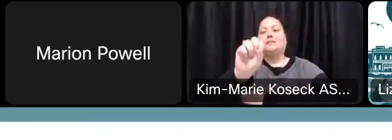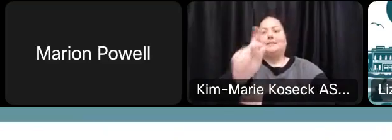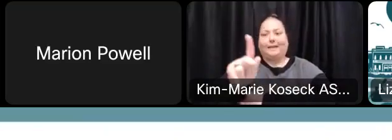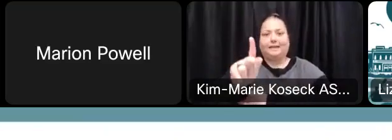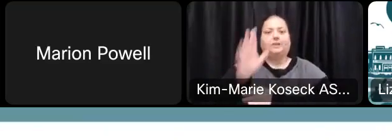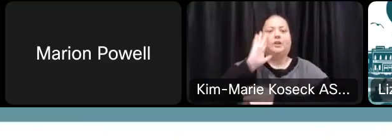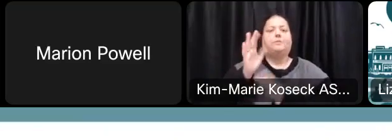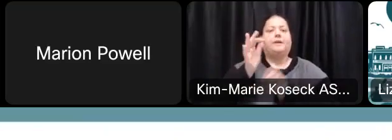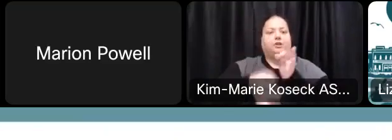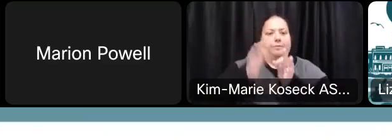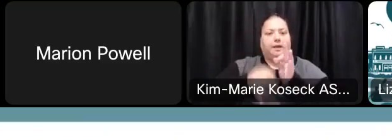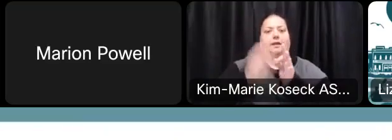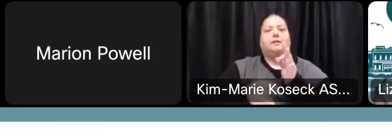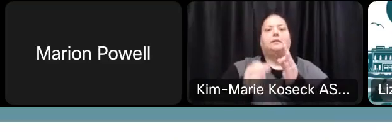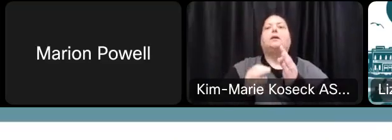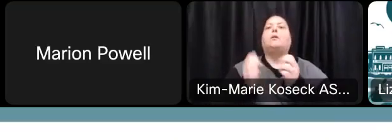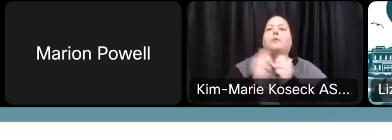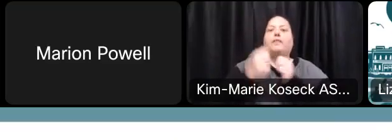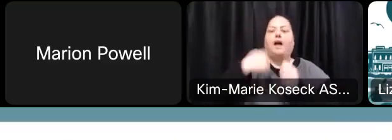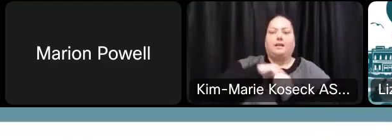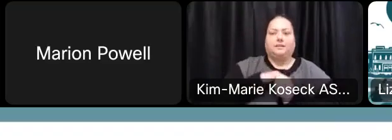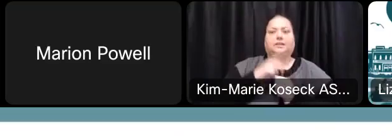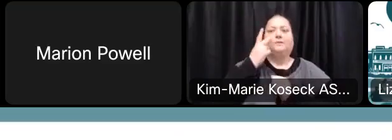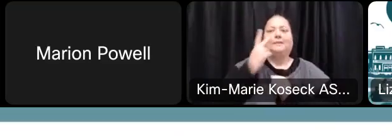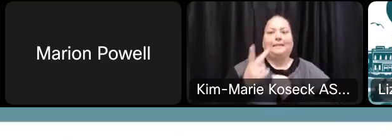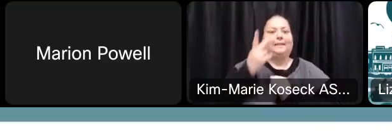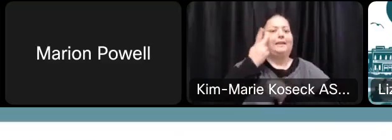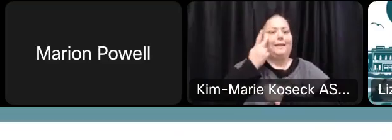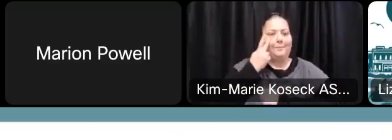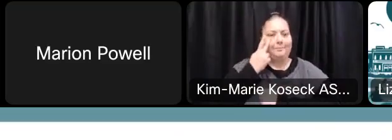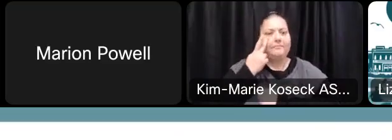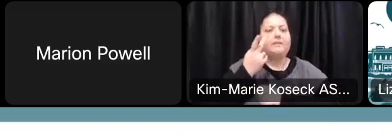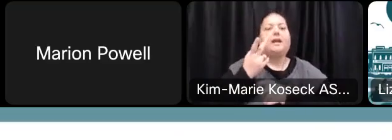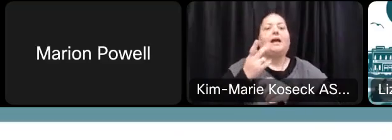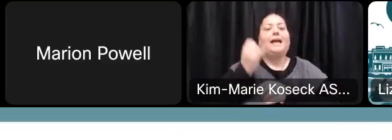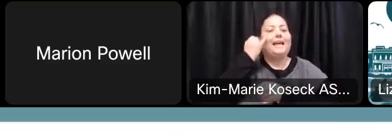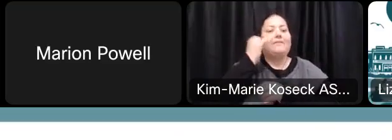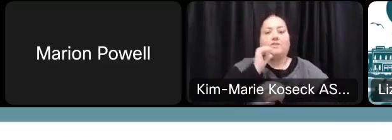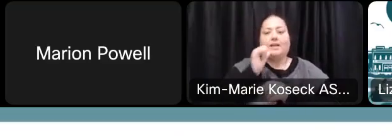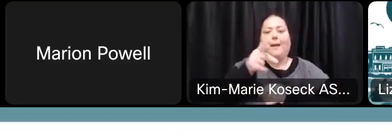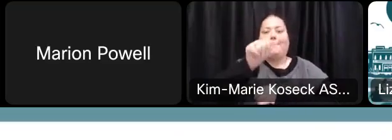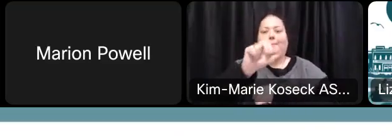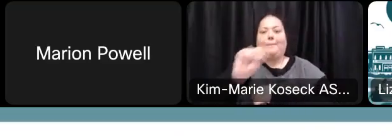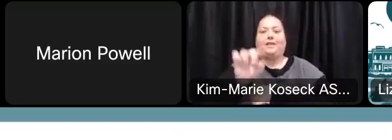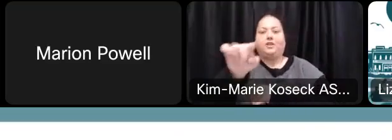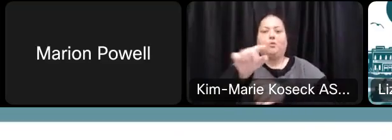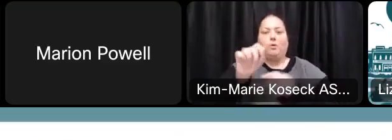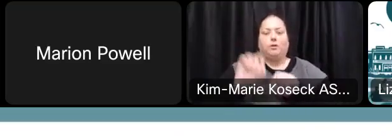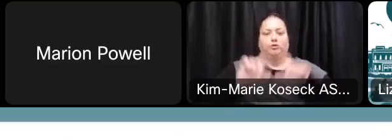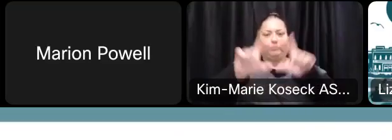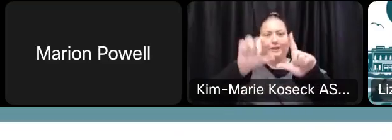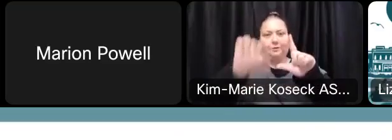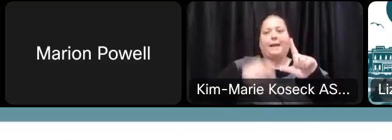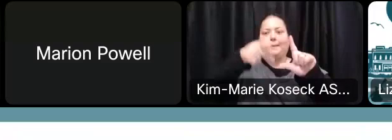So she'll be going alongside us, so you should be able to see her. And if she's not pinned to your screen, you can pin her